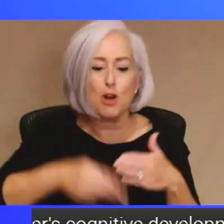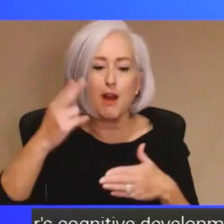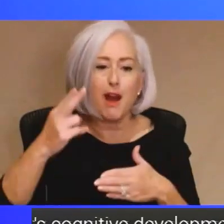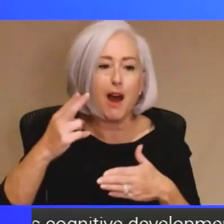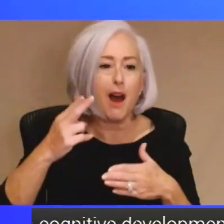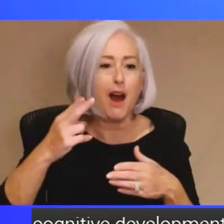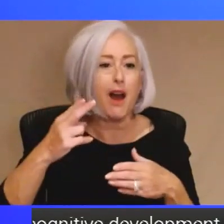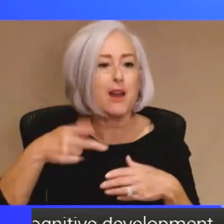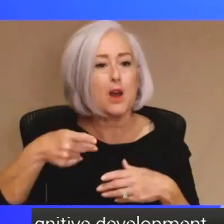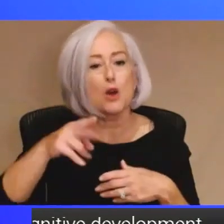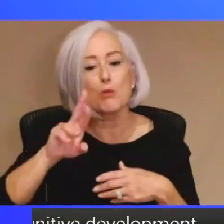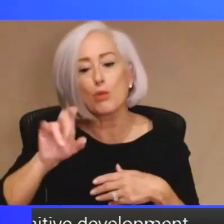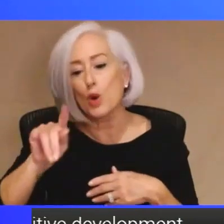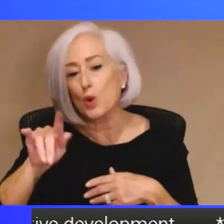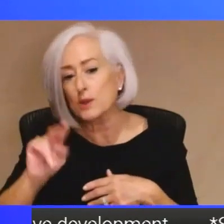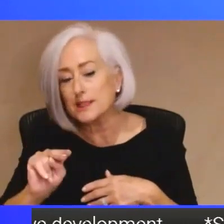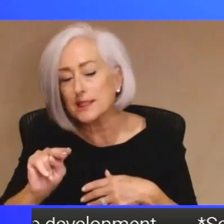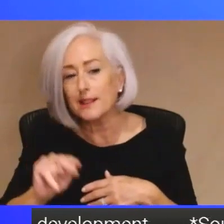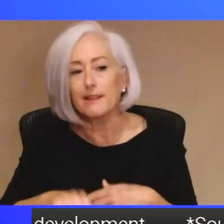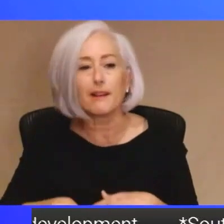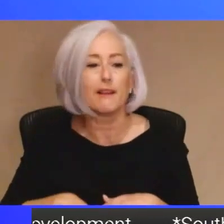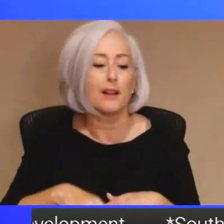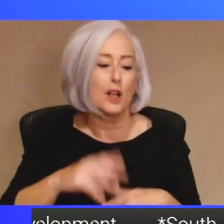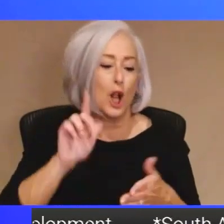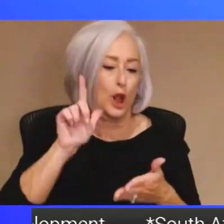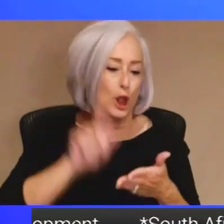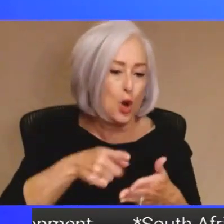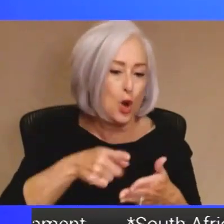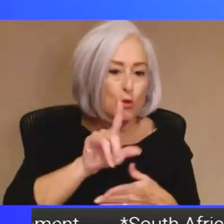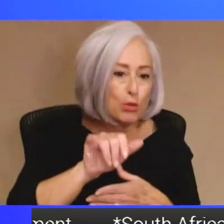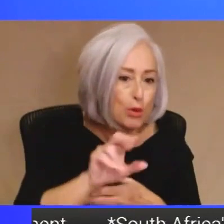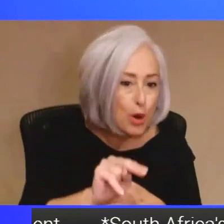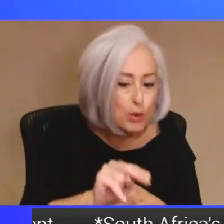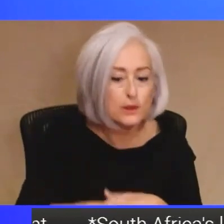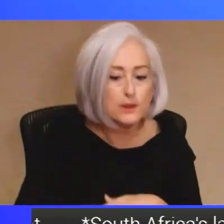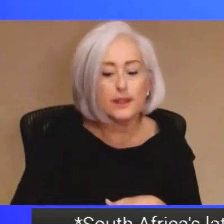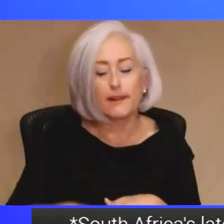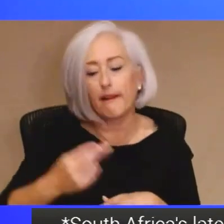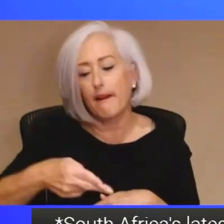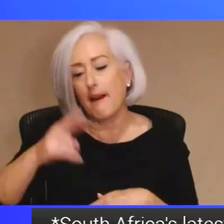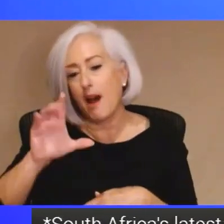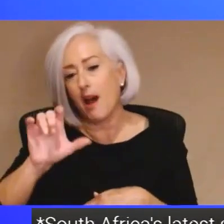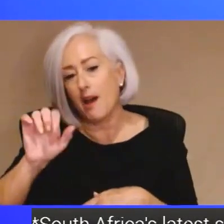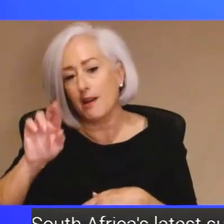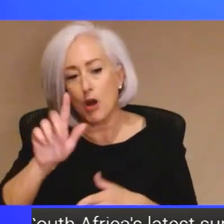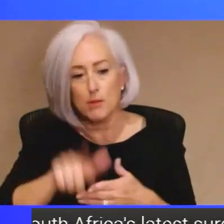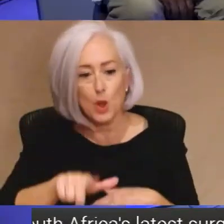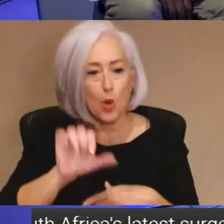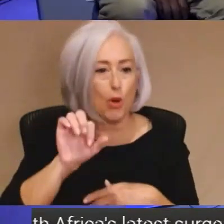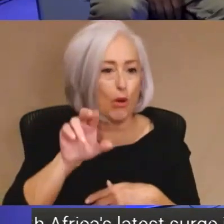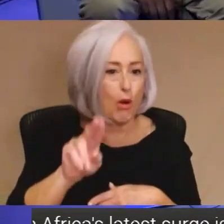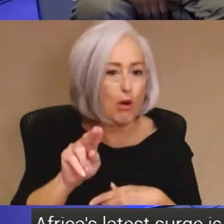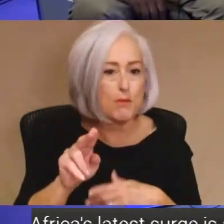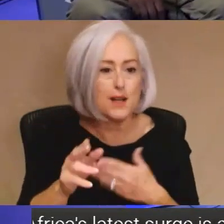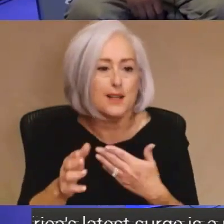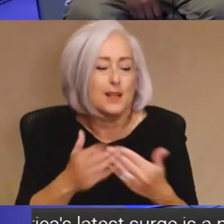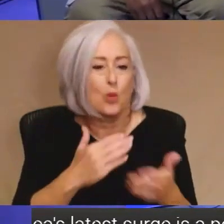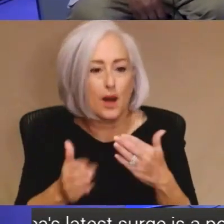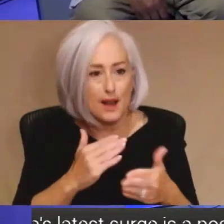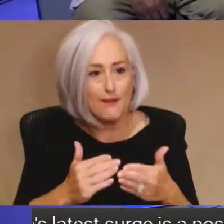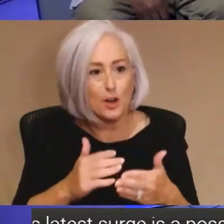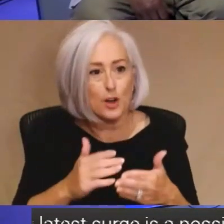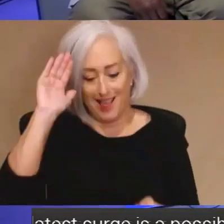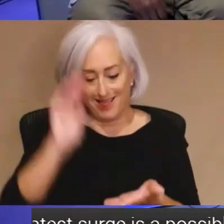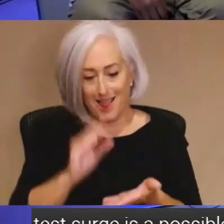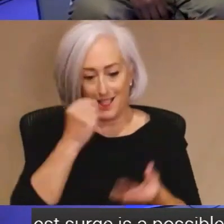carb. But if you're spending more energy than you take in as food, your diabetes usually gets better. So just do the math on those